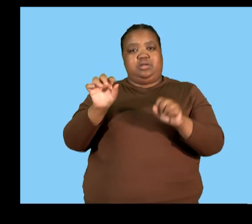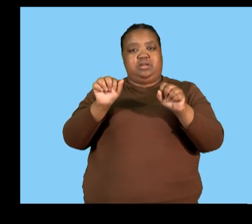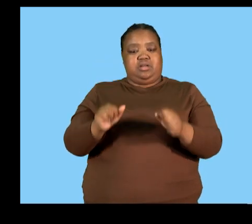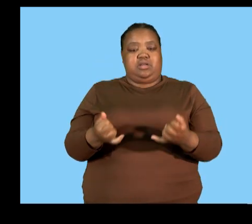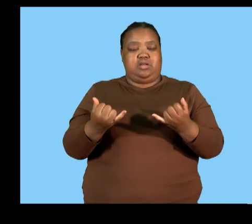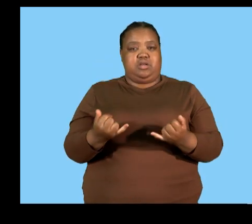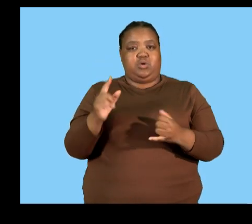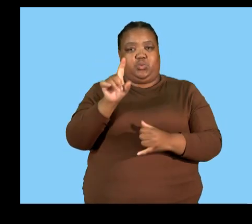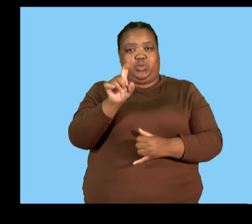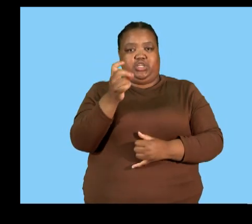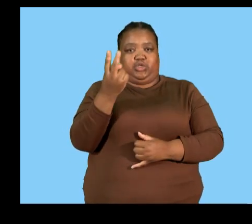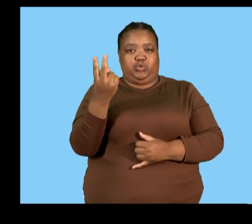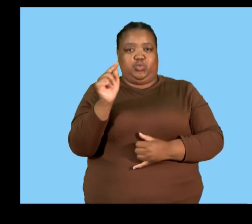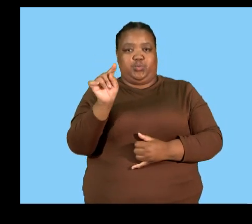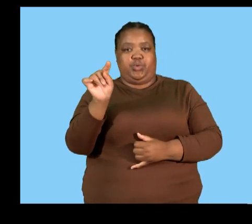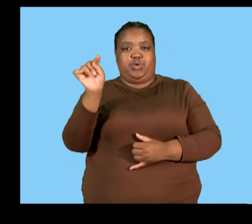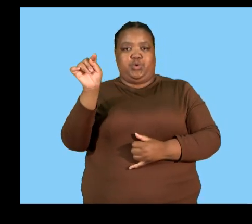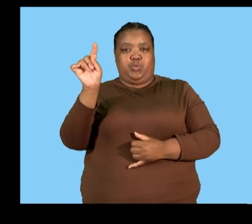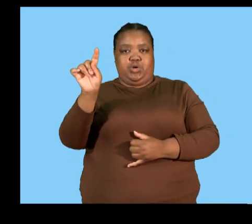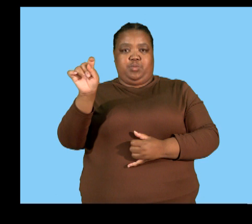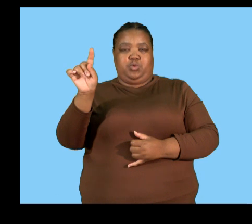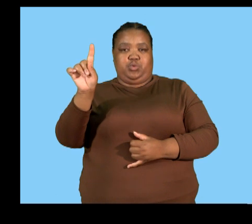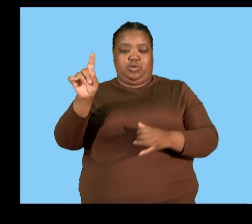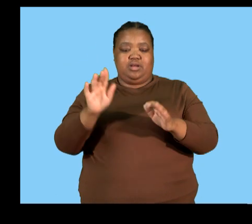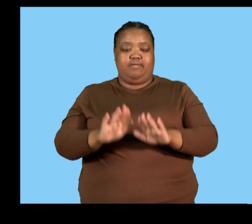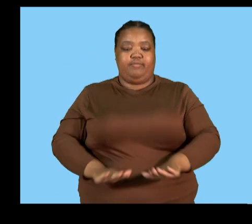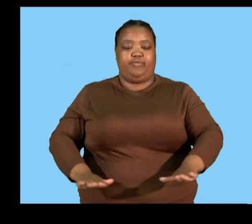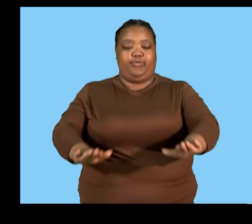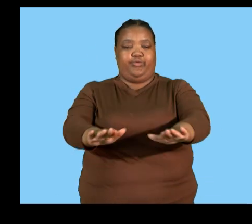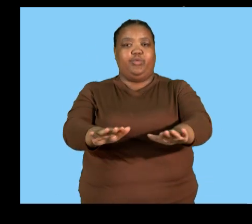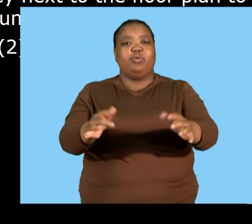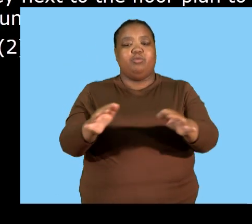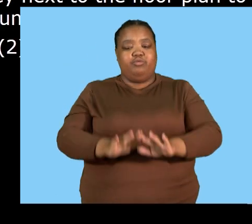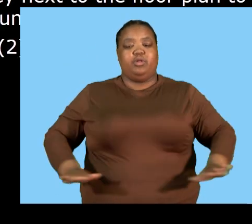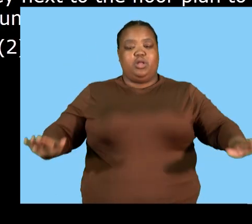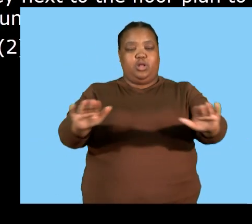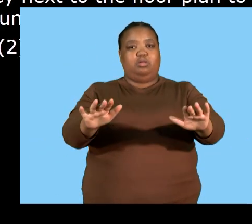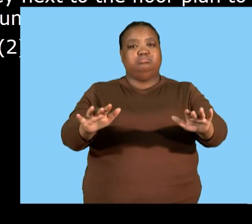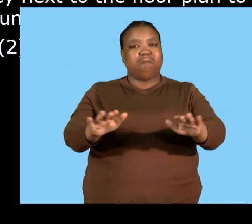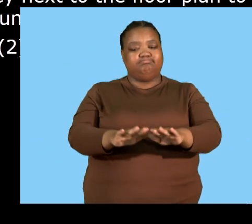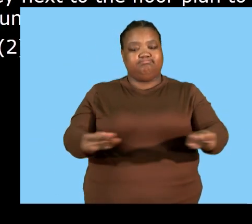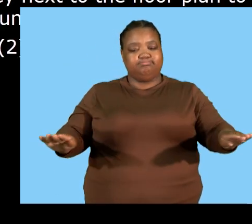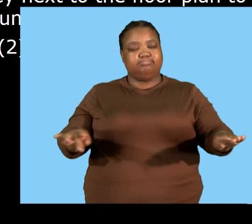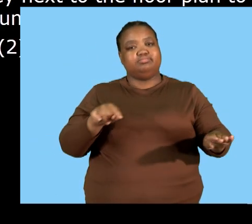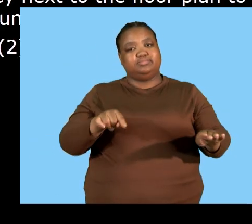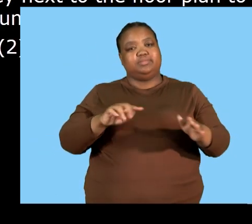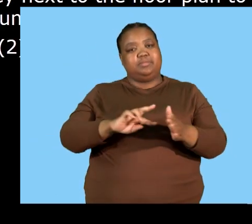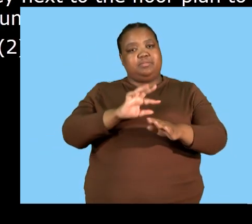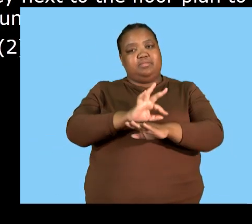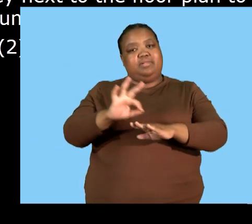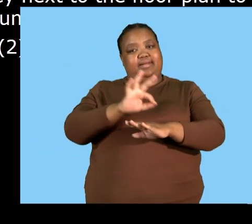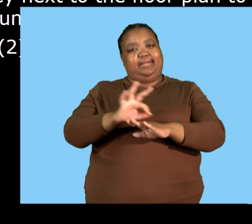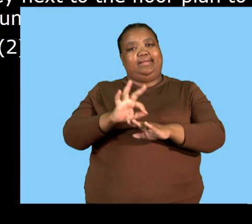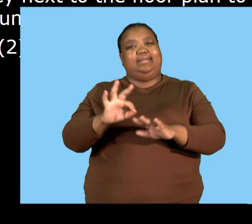question 2.1.1. So this is a floor plan of Moeti's house. We are going to use it